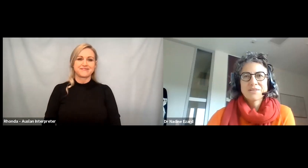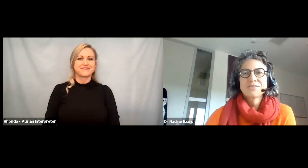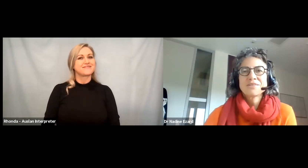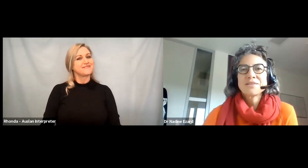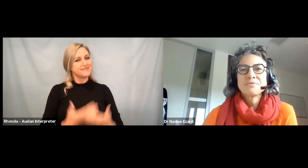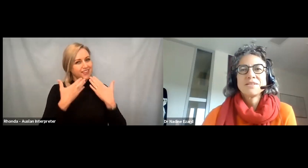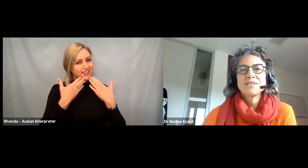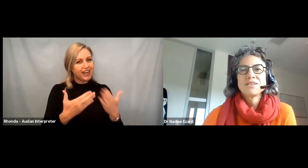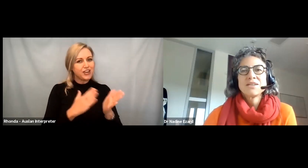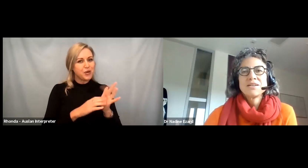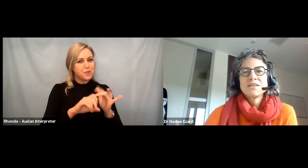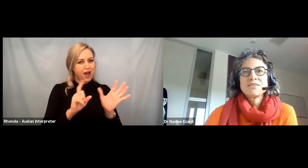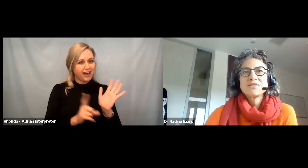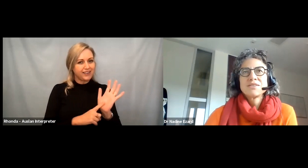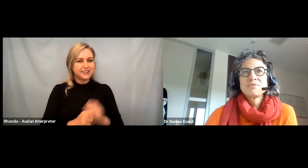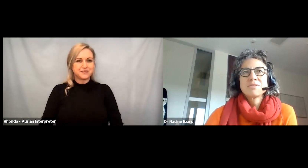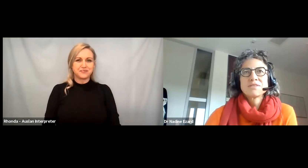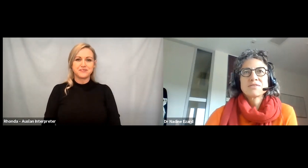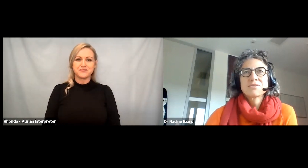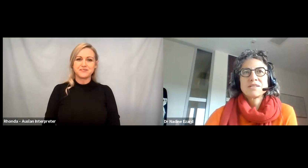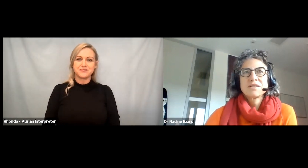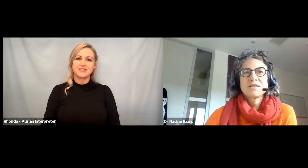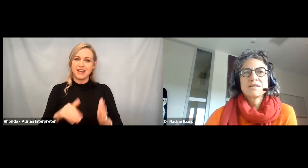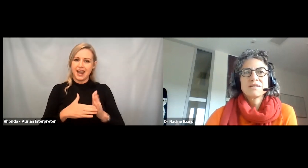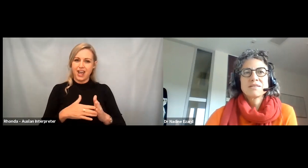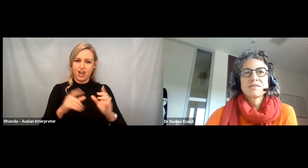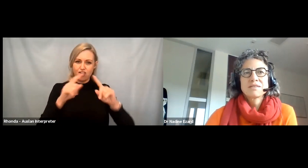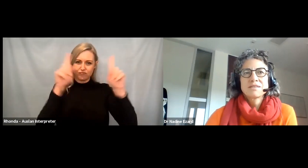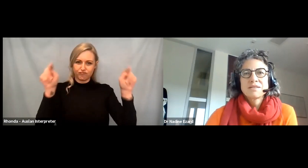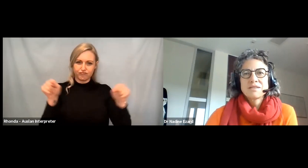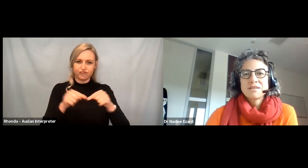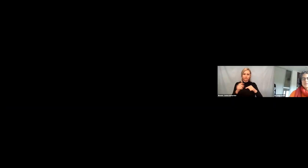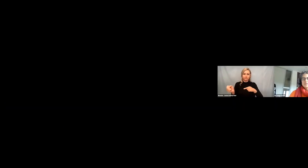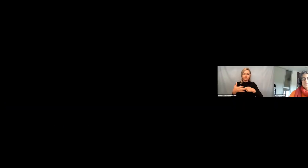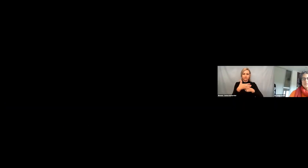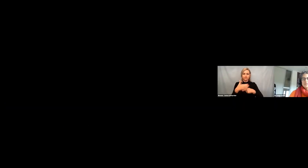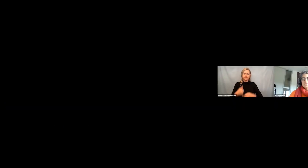Thank you, Michael. Let me share my screen here.